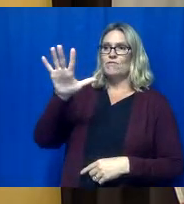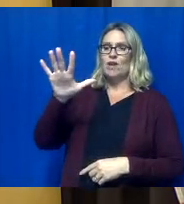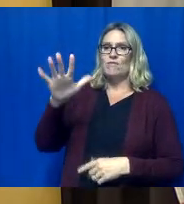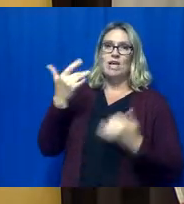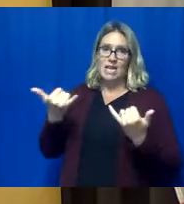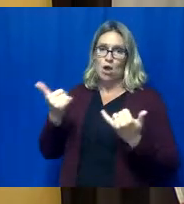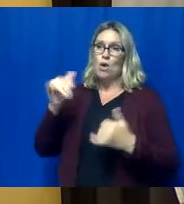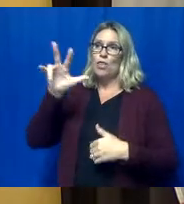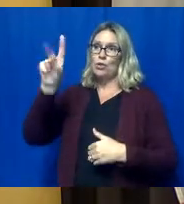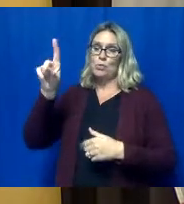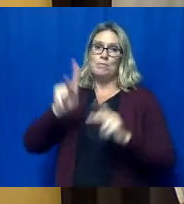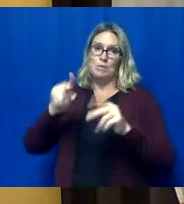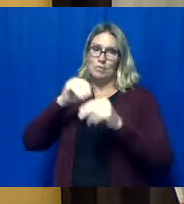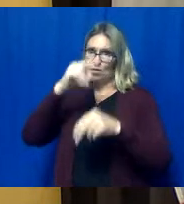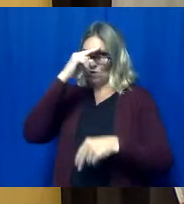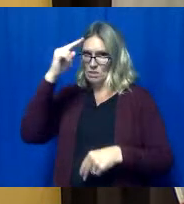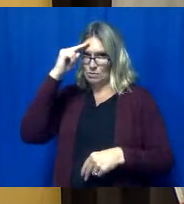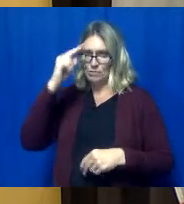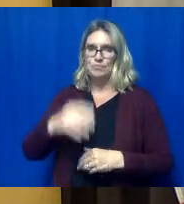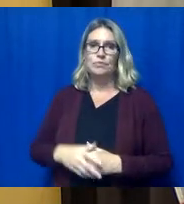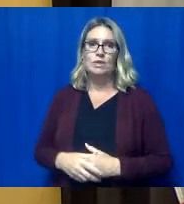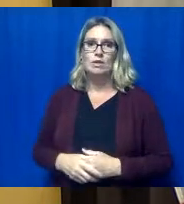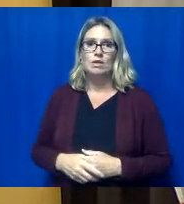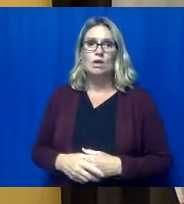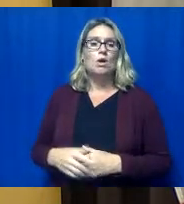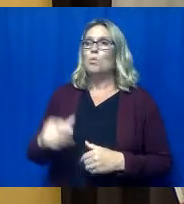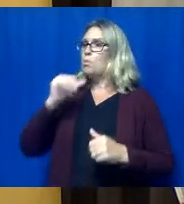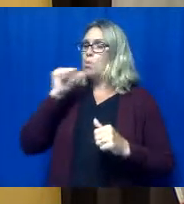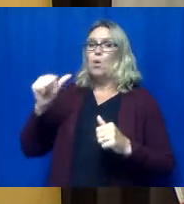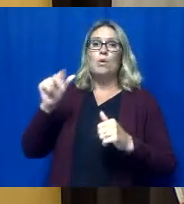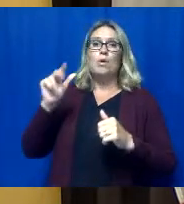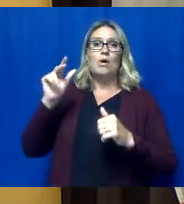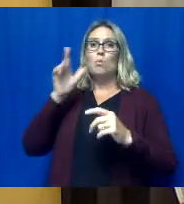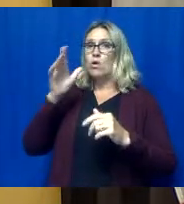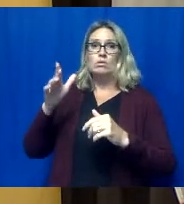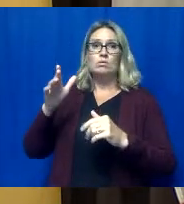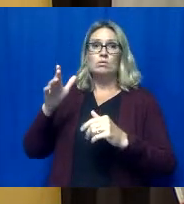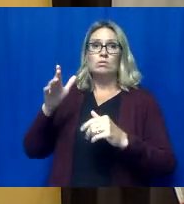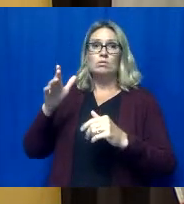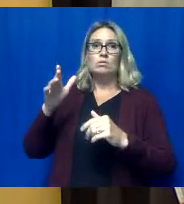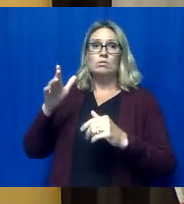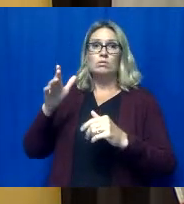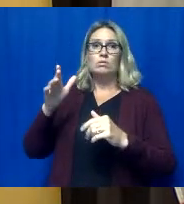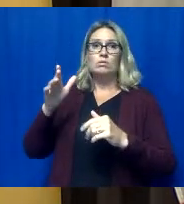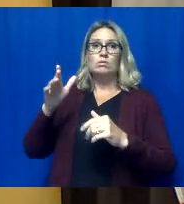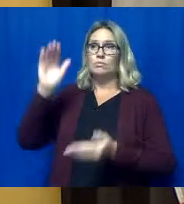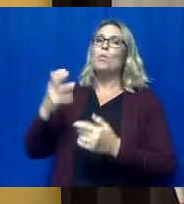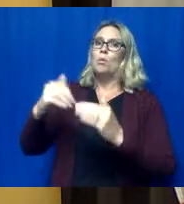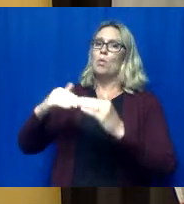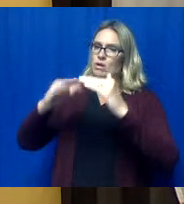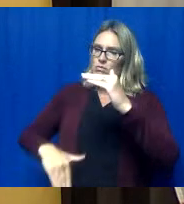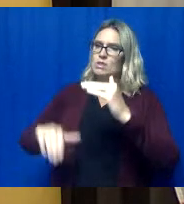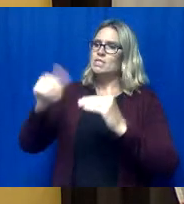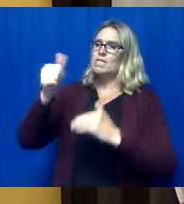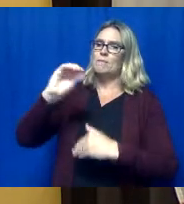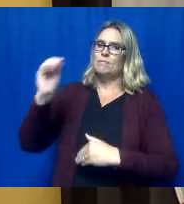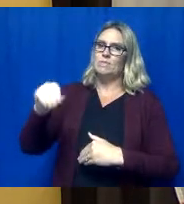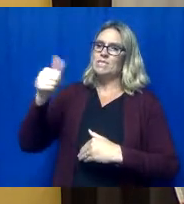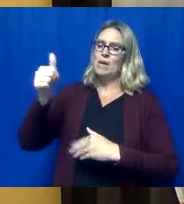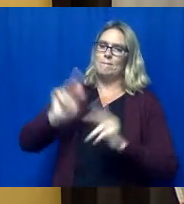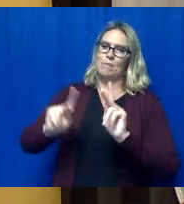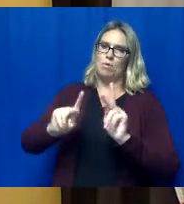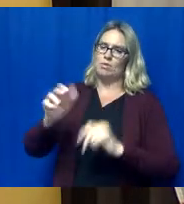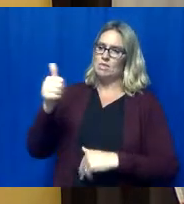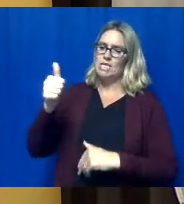going back, we won't reduce the state of emergency at 25. We want to get back to 10, and have that 10 threshold